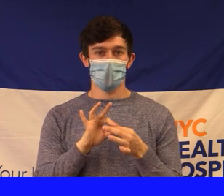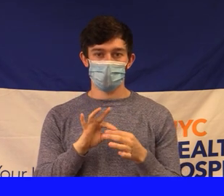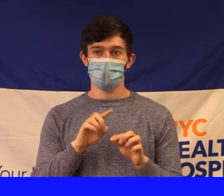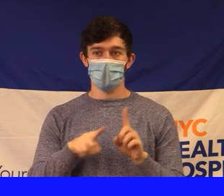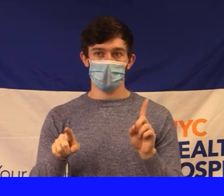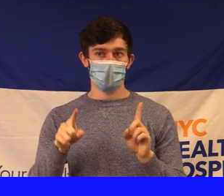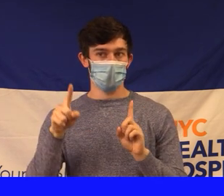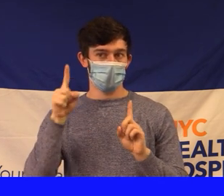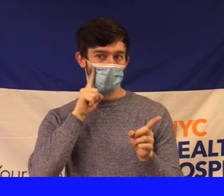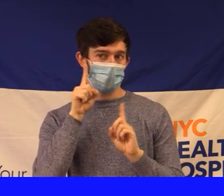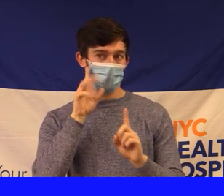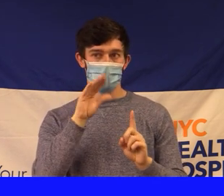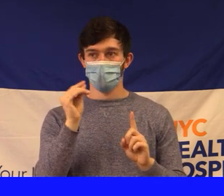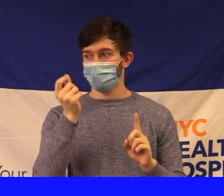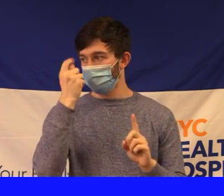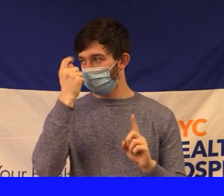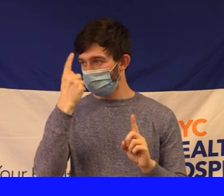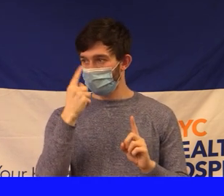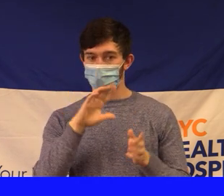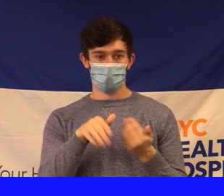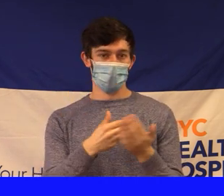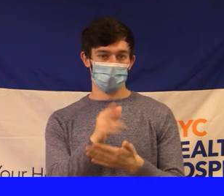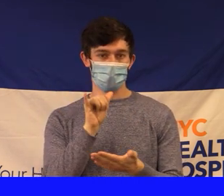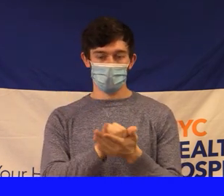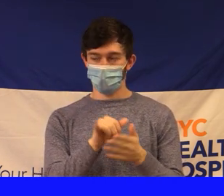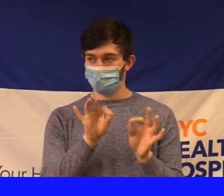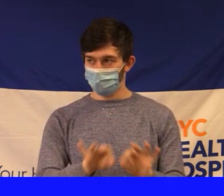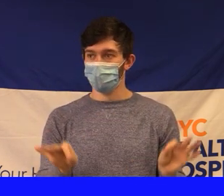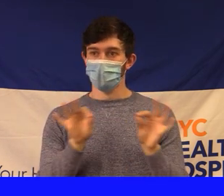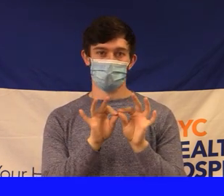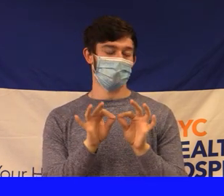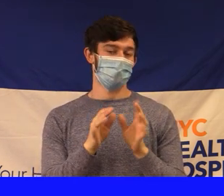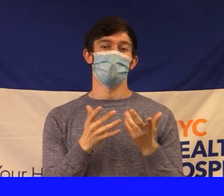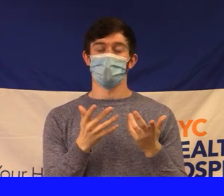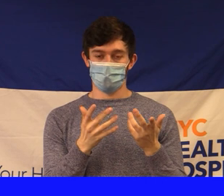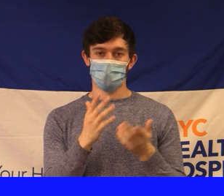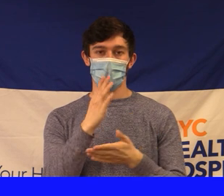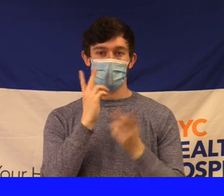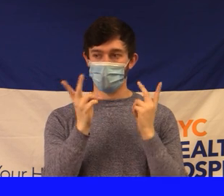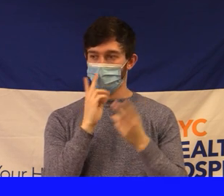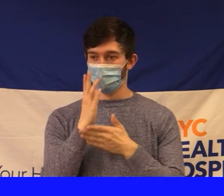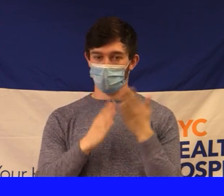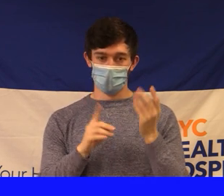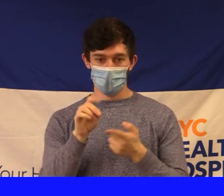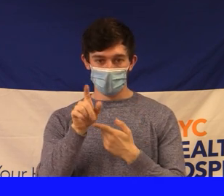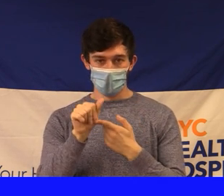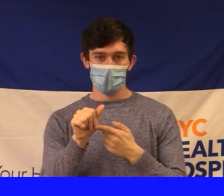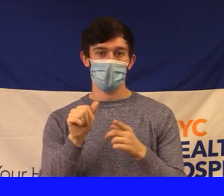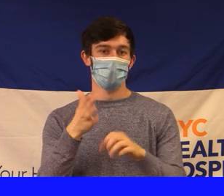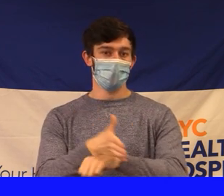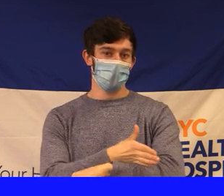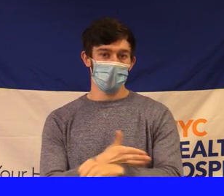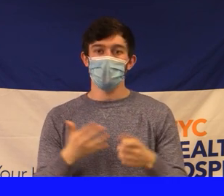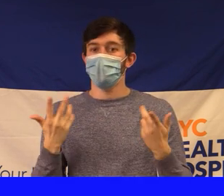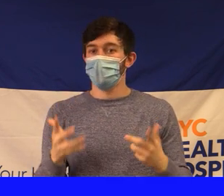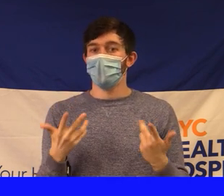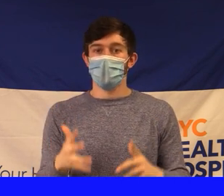and understanding this, I think it's really critical and important. And just seeing some of the data, the improvement already on